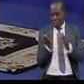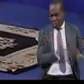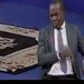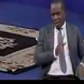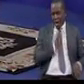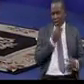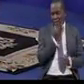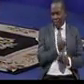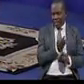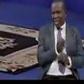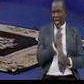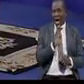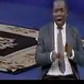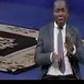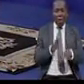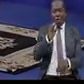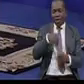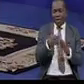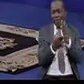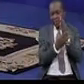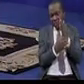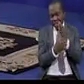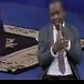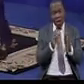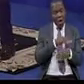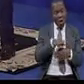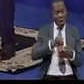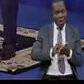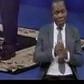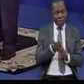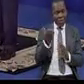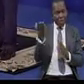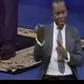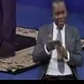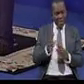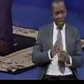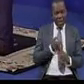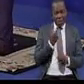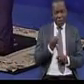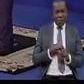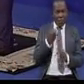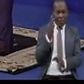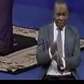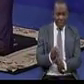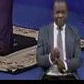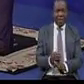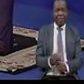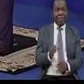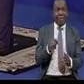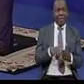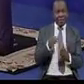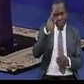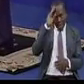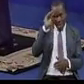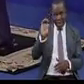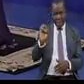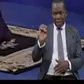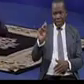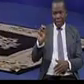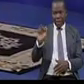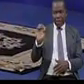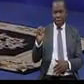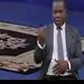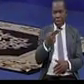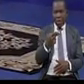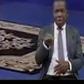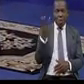that will hinder us from the rapture. By faith, Enoch was translated that he should not see death, and